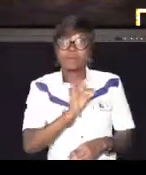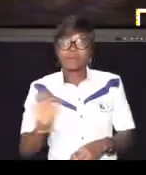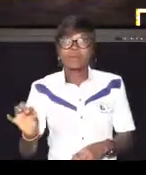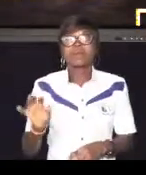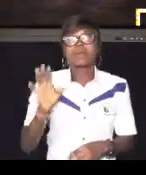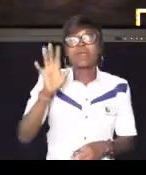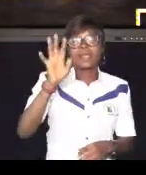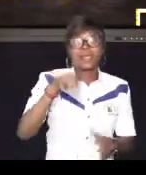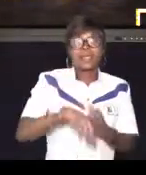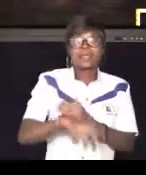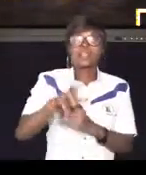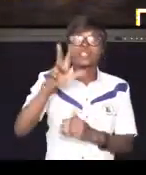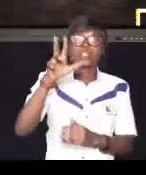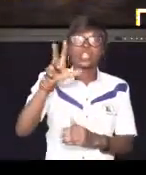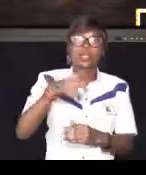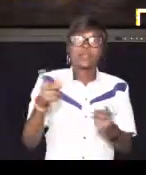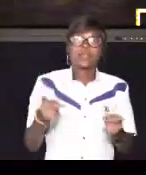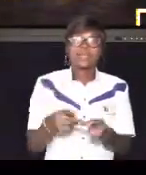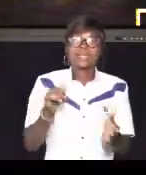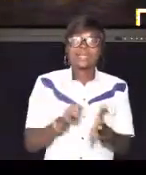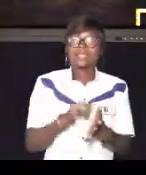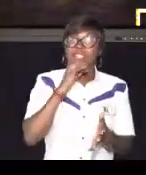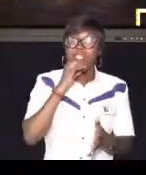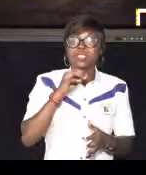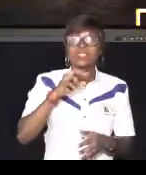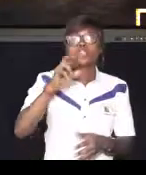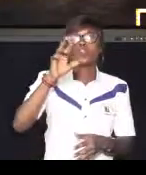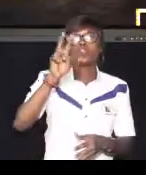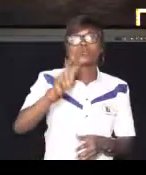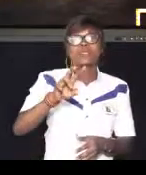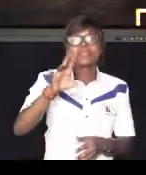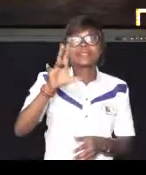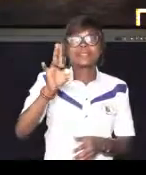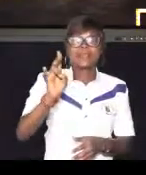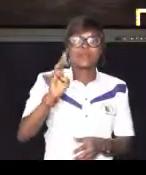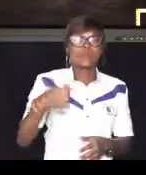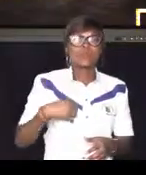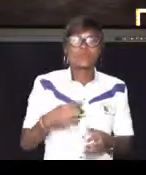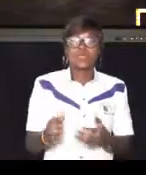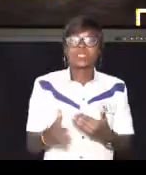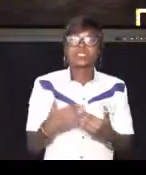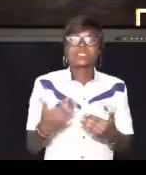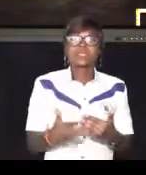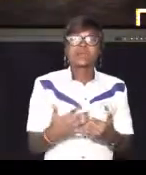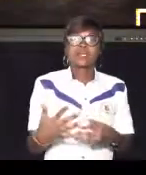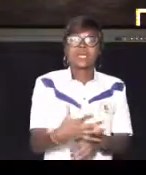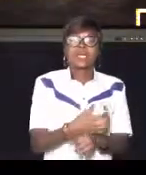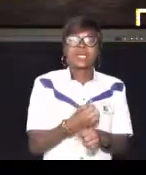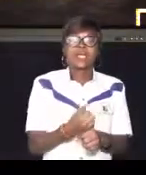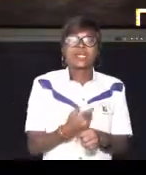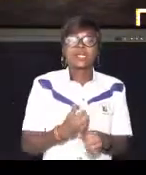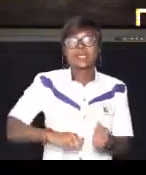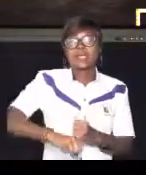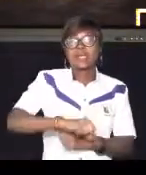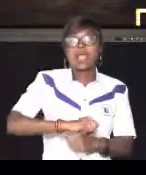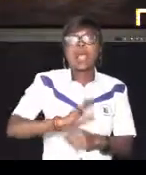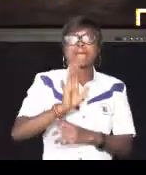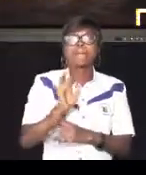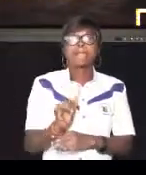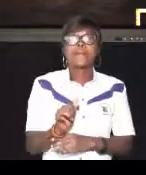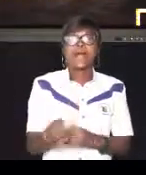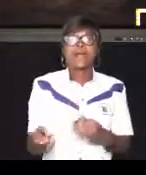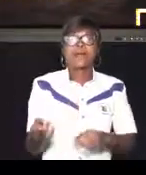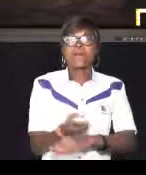by 3, 9 times 3, and that is 27 unit squares. So we simply get the area by multiplying